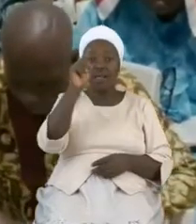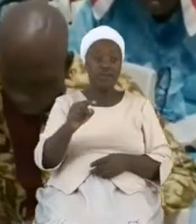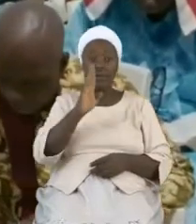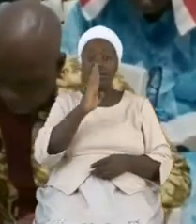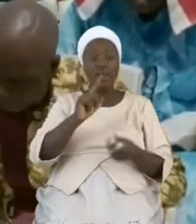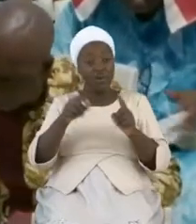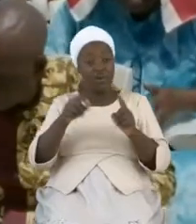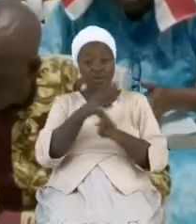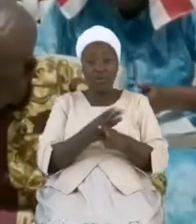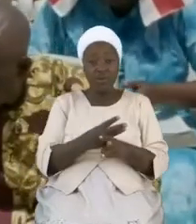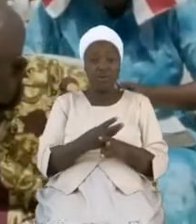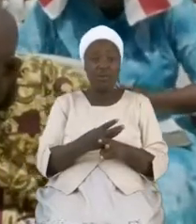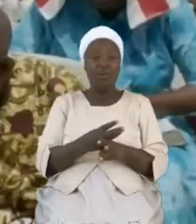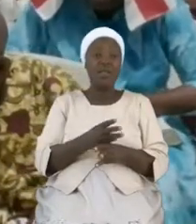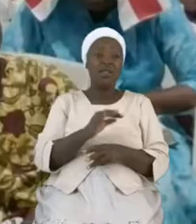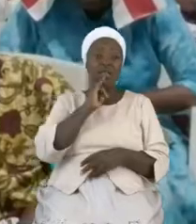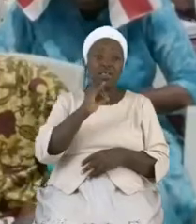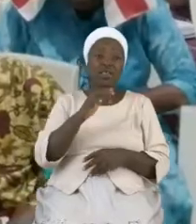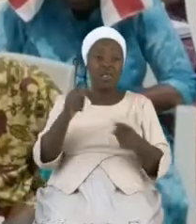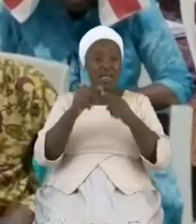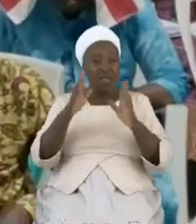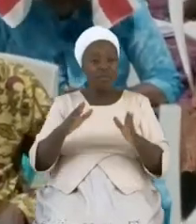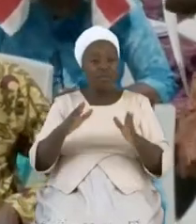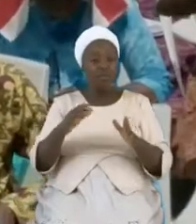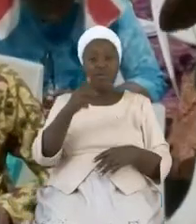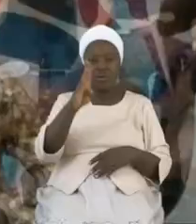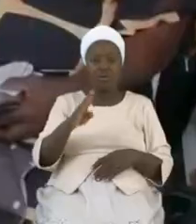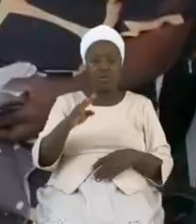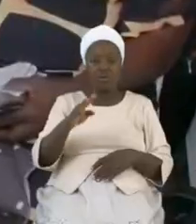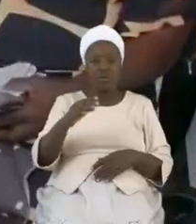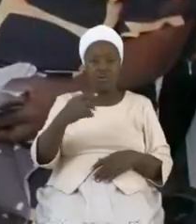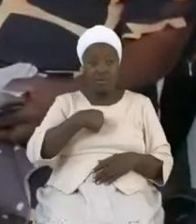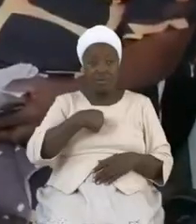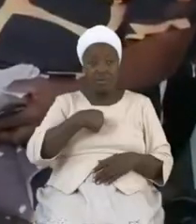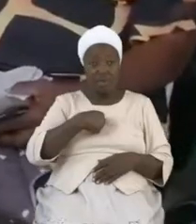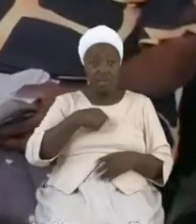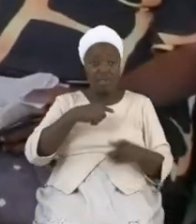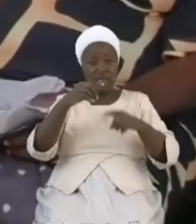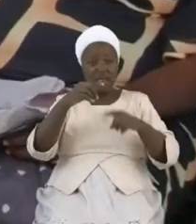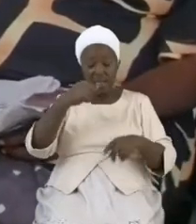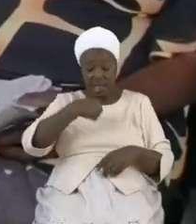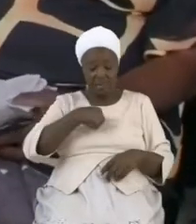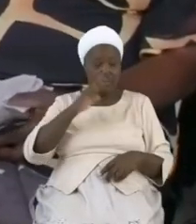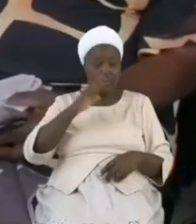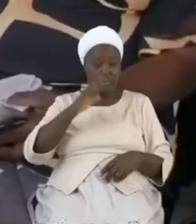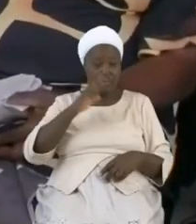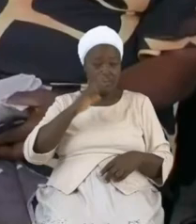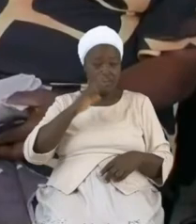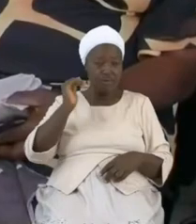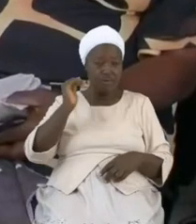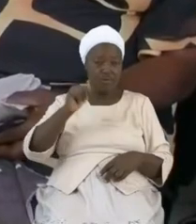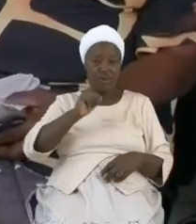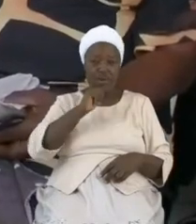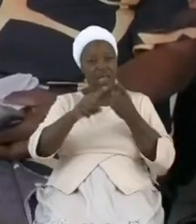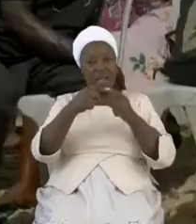the enemy of God. I will not be an enemy of God. I will not be an enemy